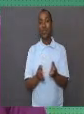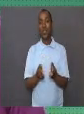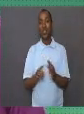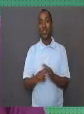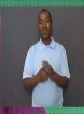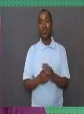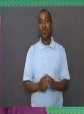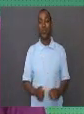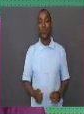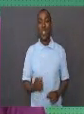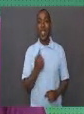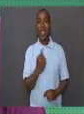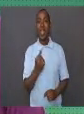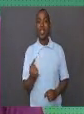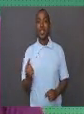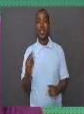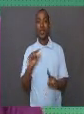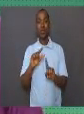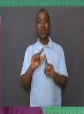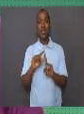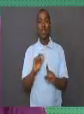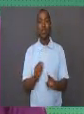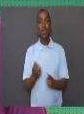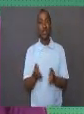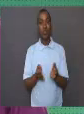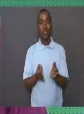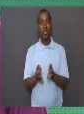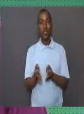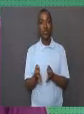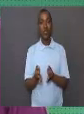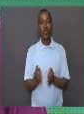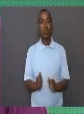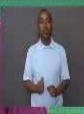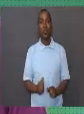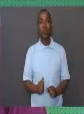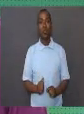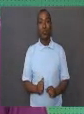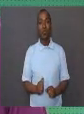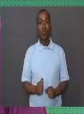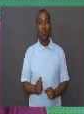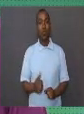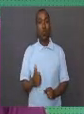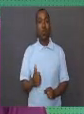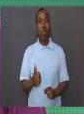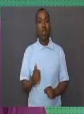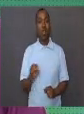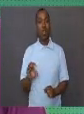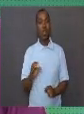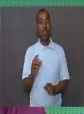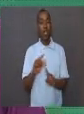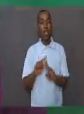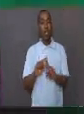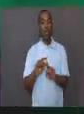Each of these terms describes the eating habits of different